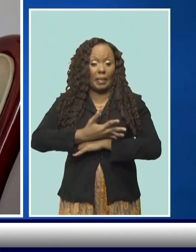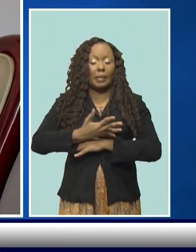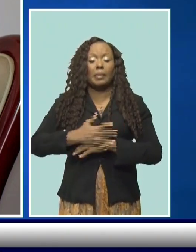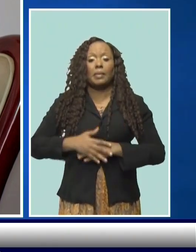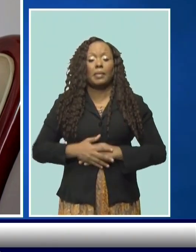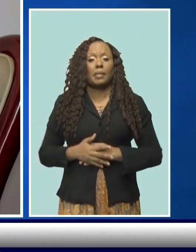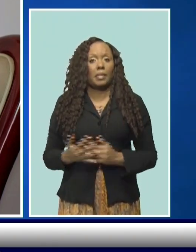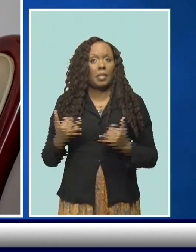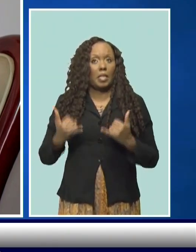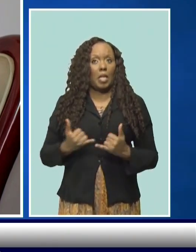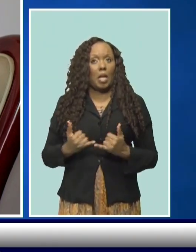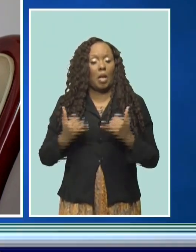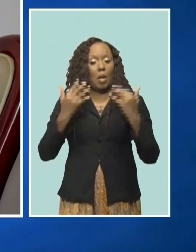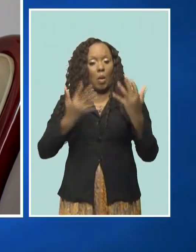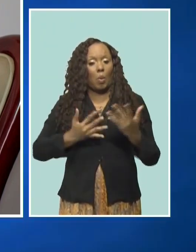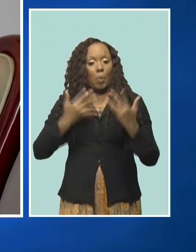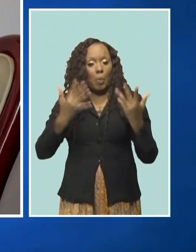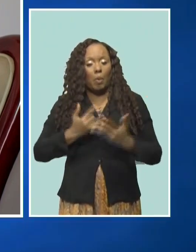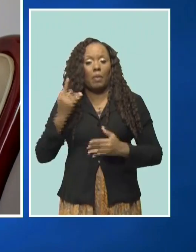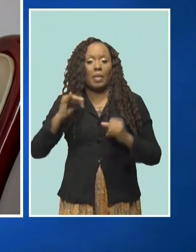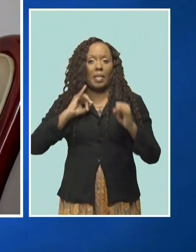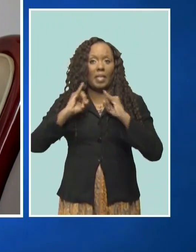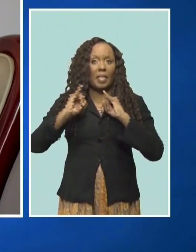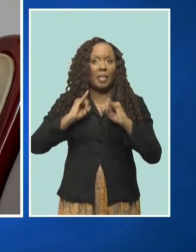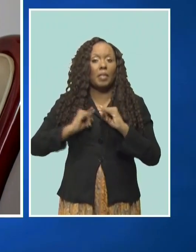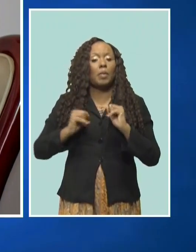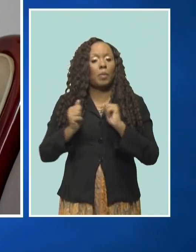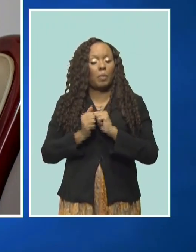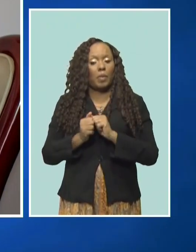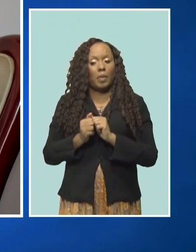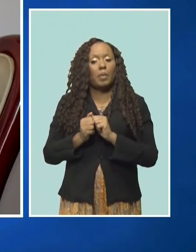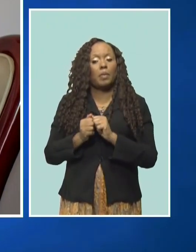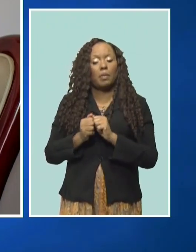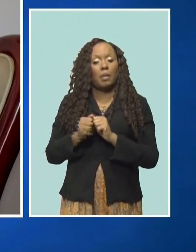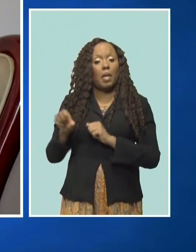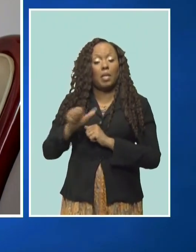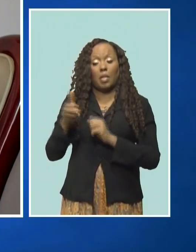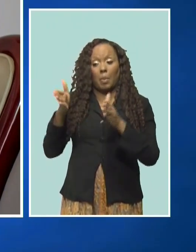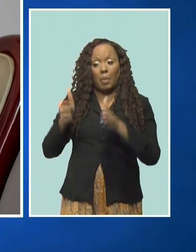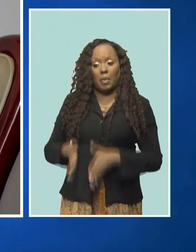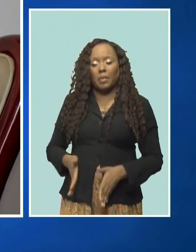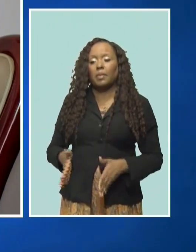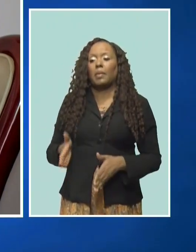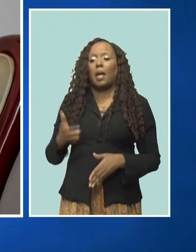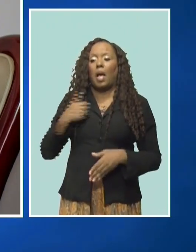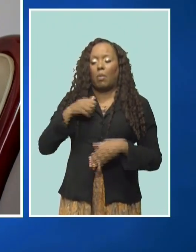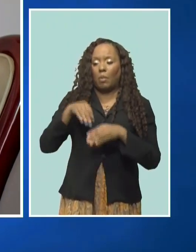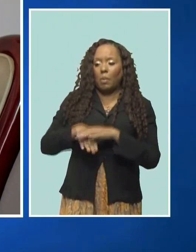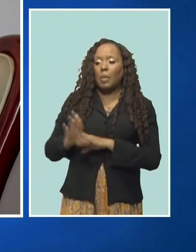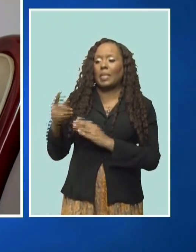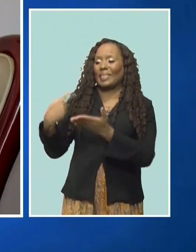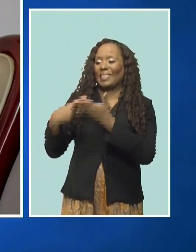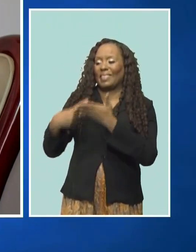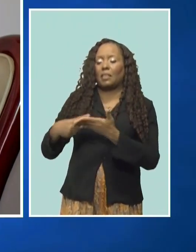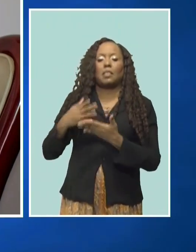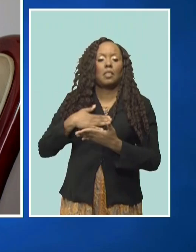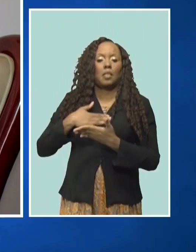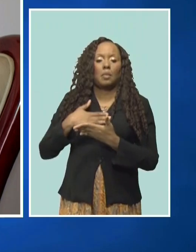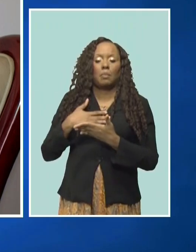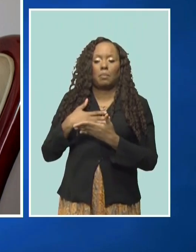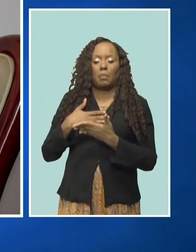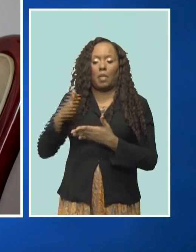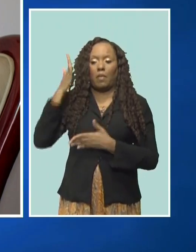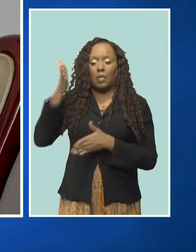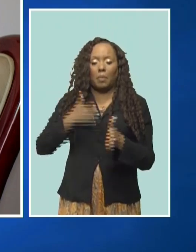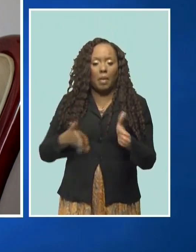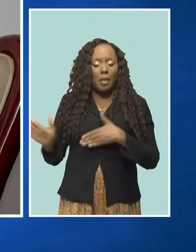a call to have an interview with a personnel from there, and I will go in and discuss my future plans, which is assessing a loan where I